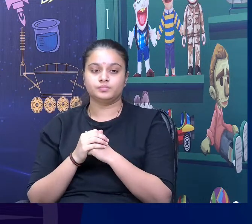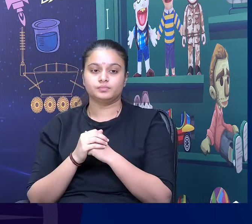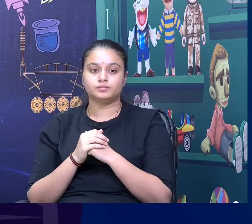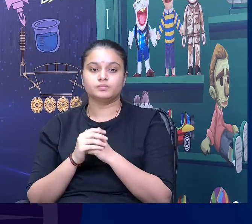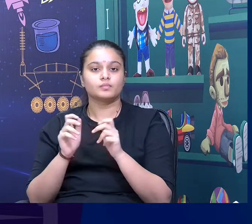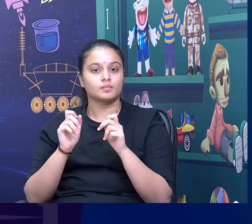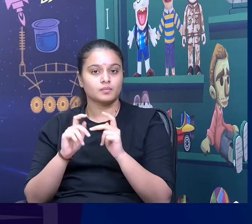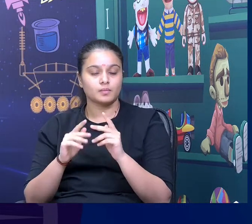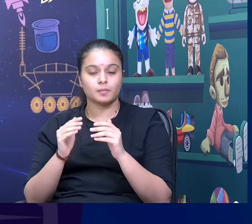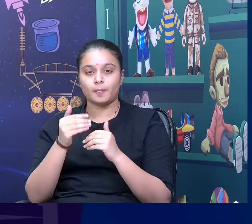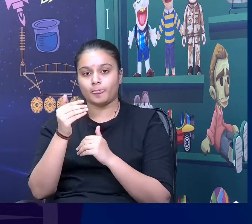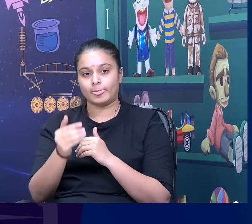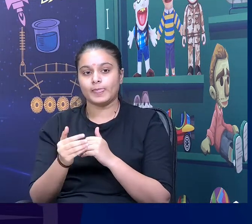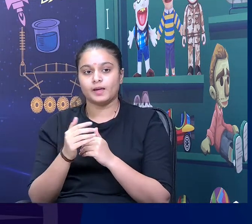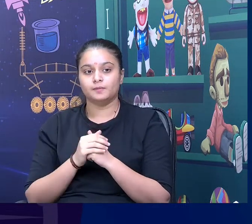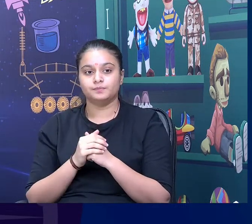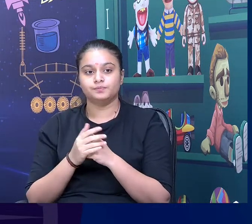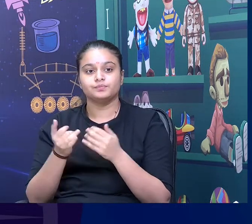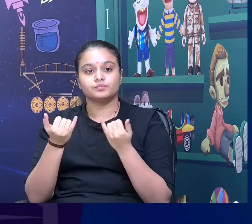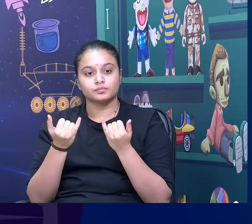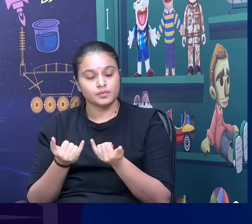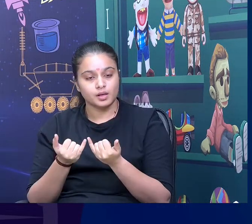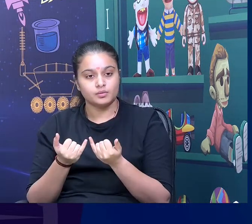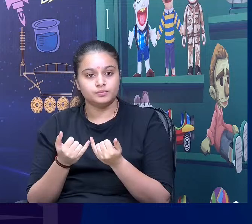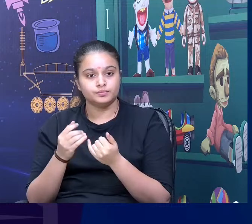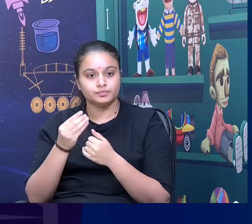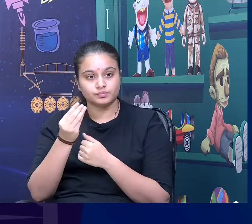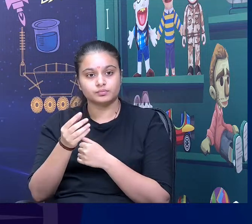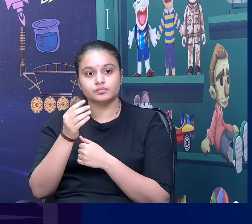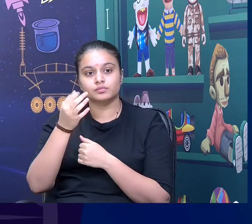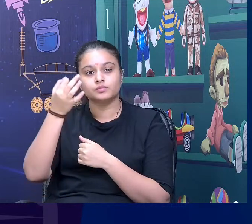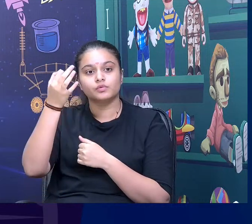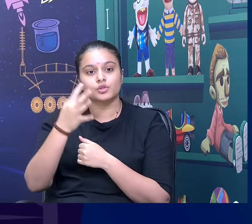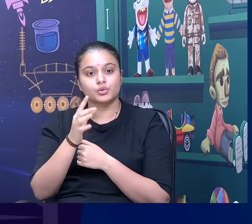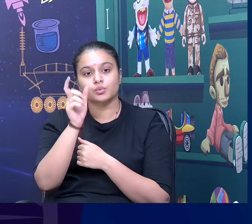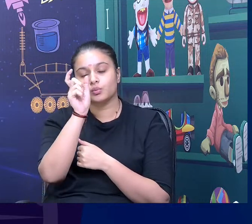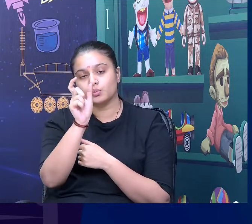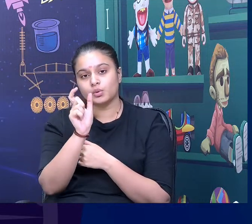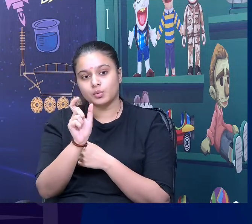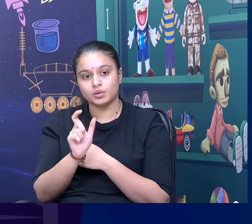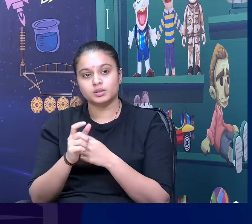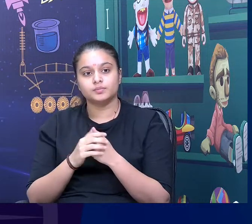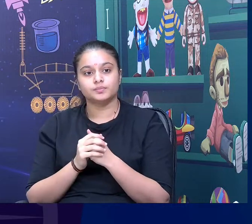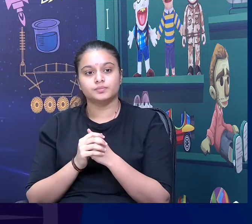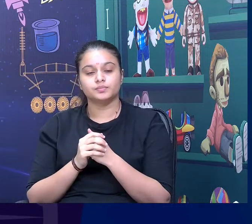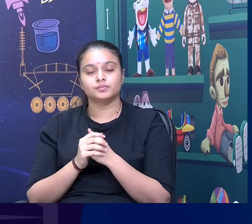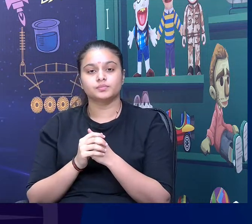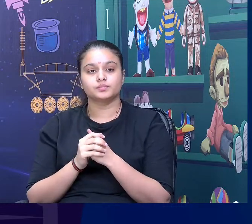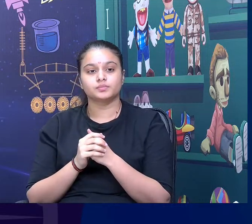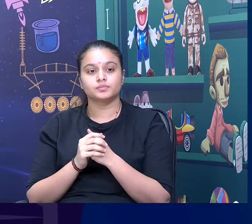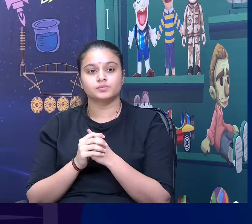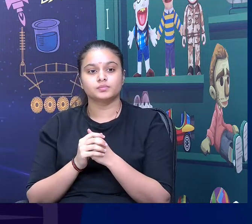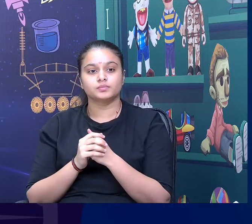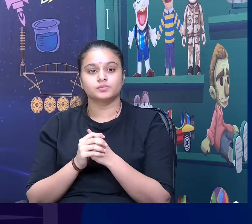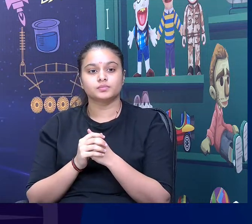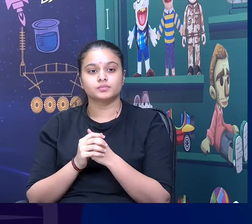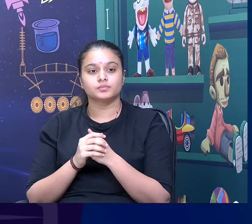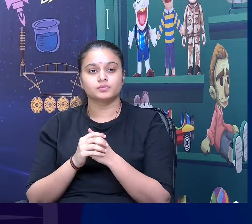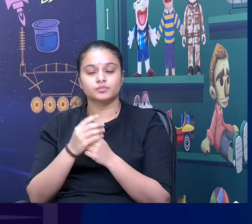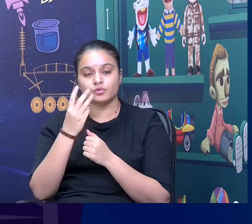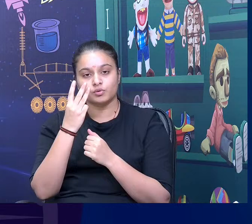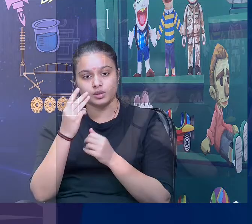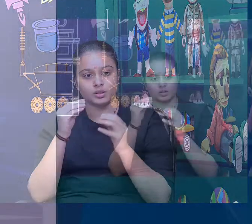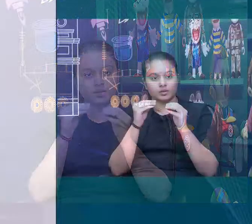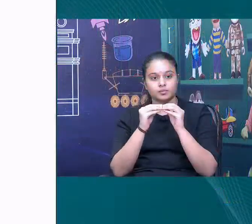Indeed. Okay, so now let's look at some new words. The new words for you today are